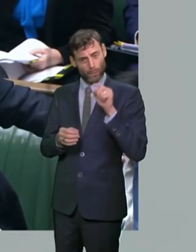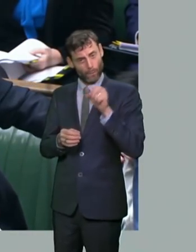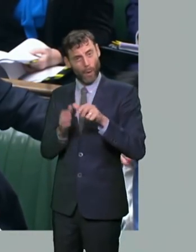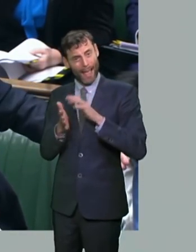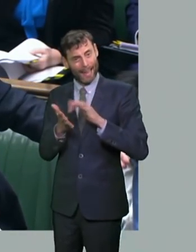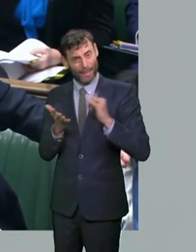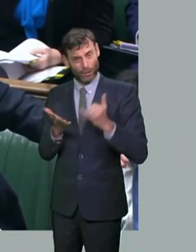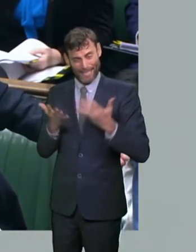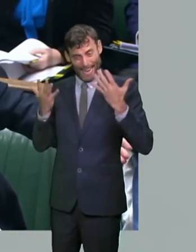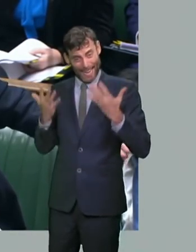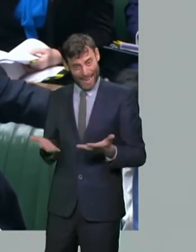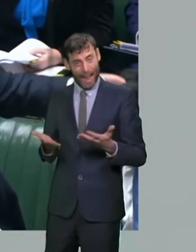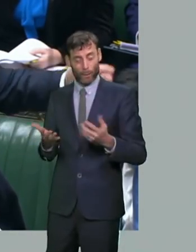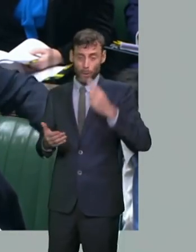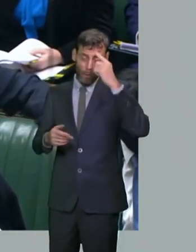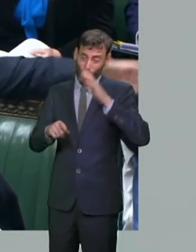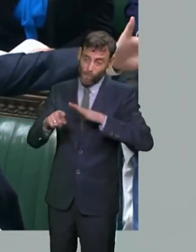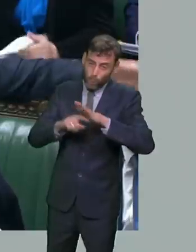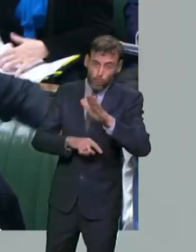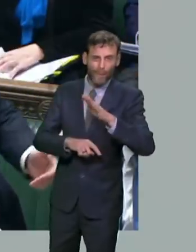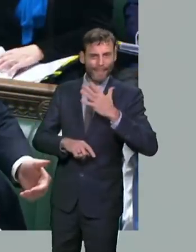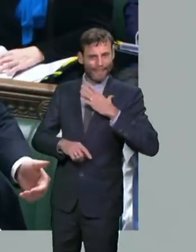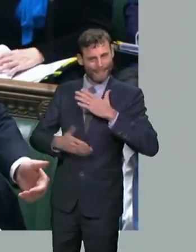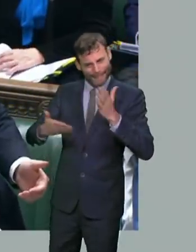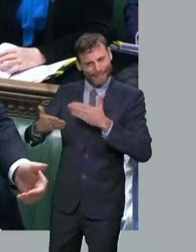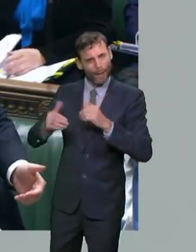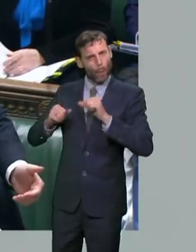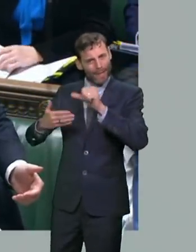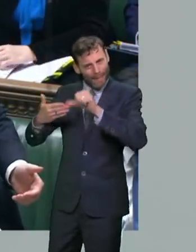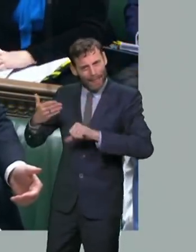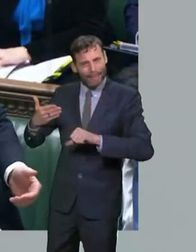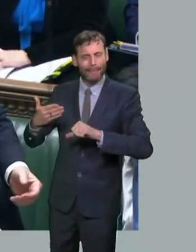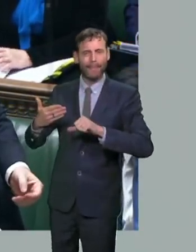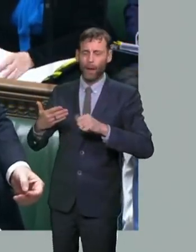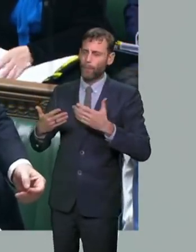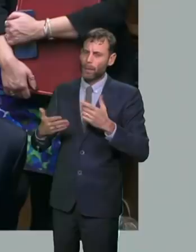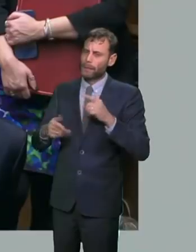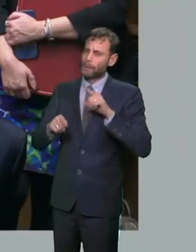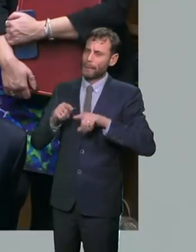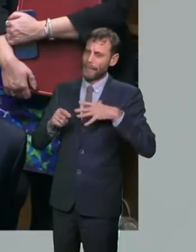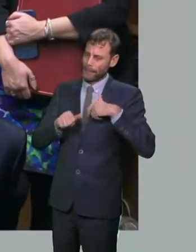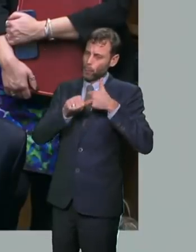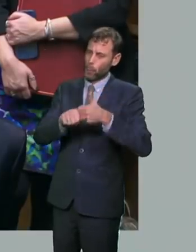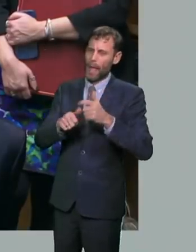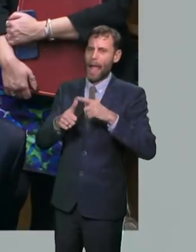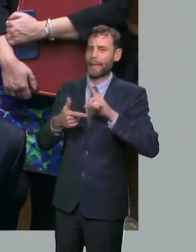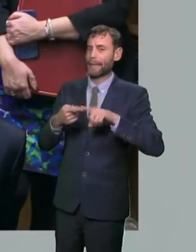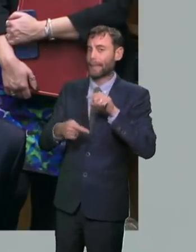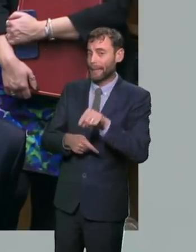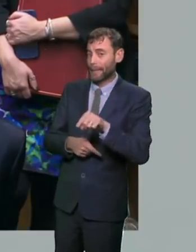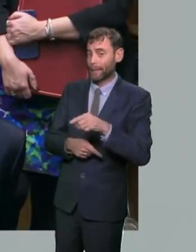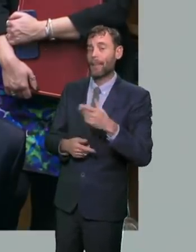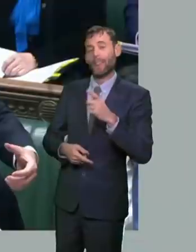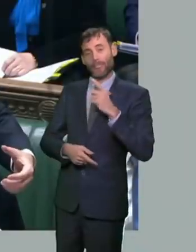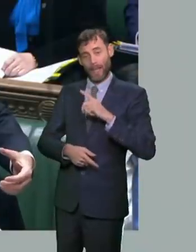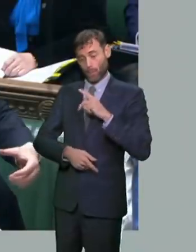NHS now to help cope with the backlog, the extra winter pressures, particularly on A&E. But it's also a reason why the